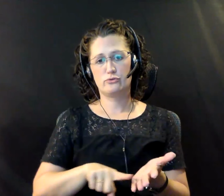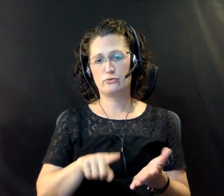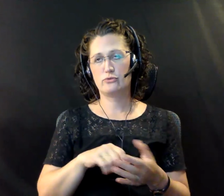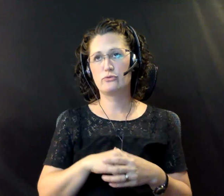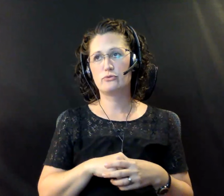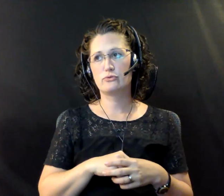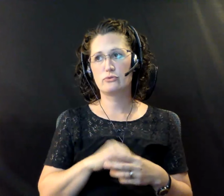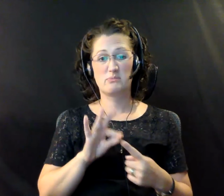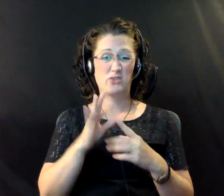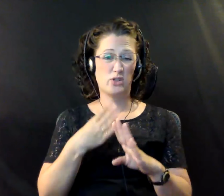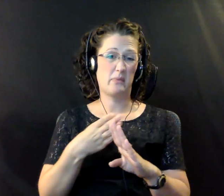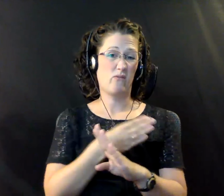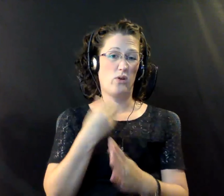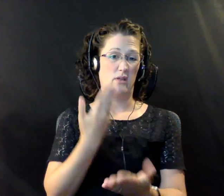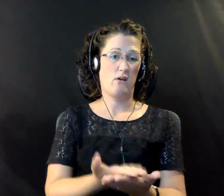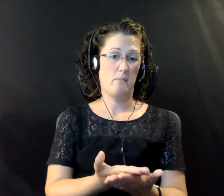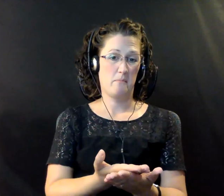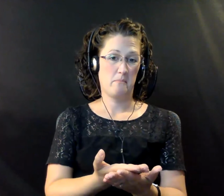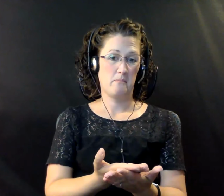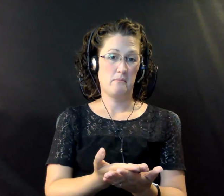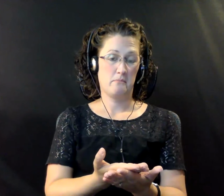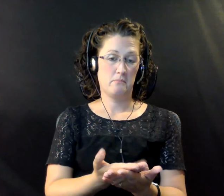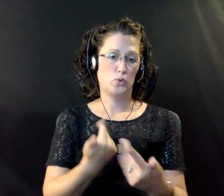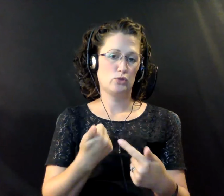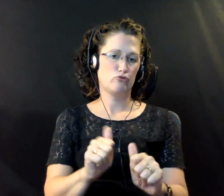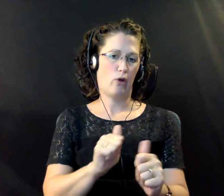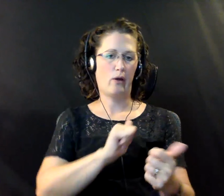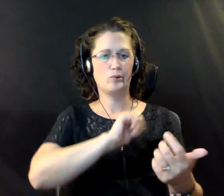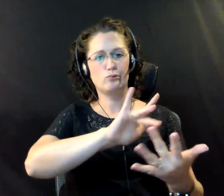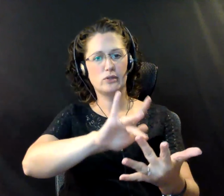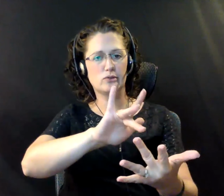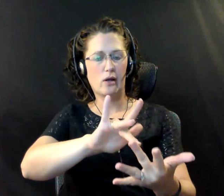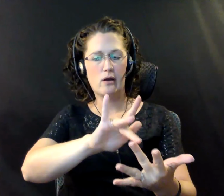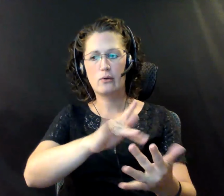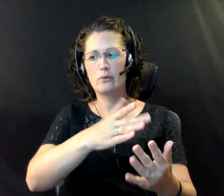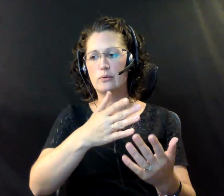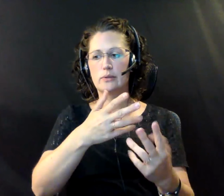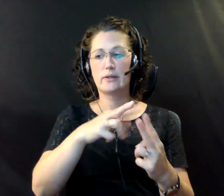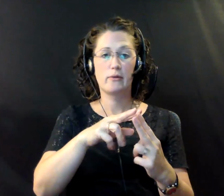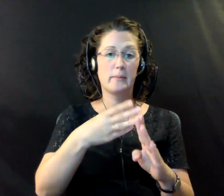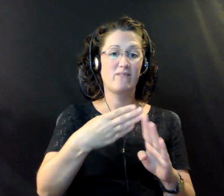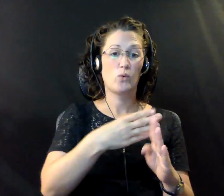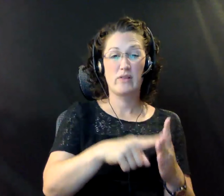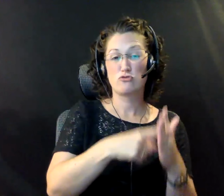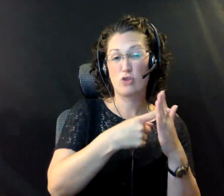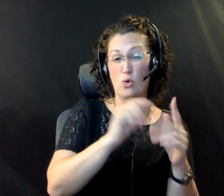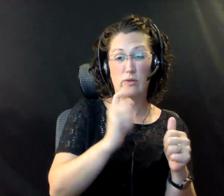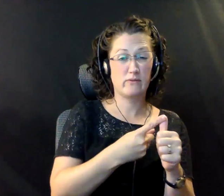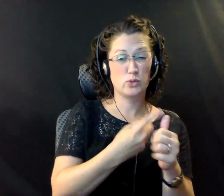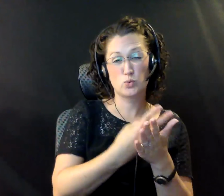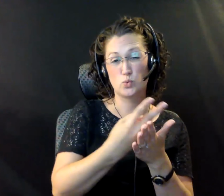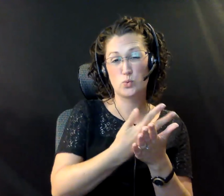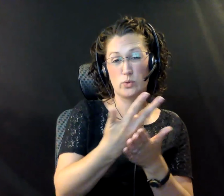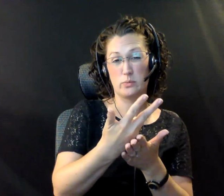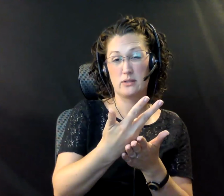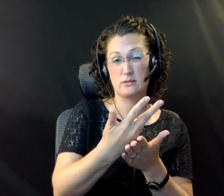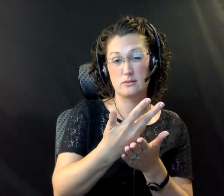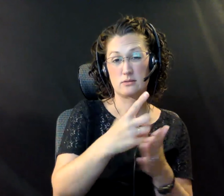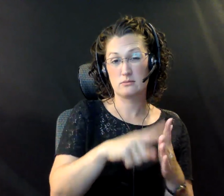they come, but we try to reach out to them either before they start or within the first 2 to 3 weeks of their